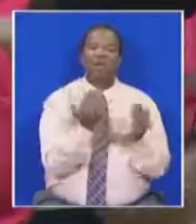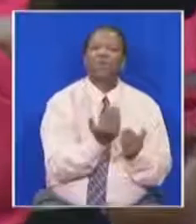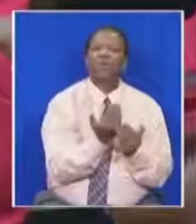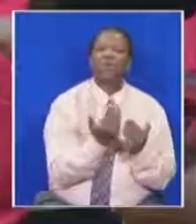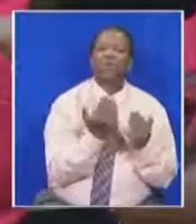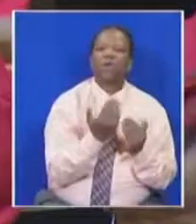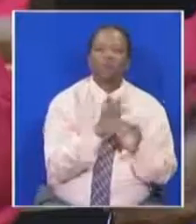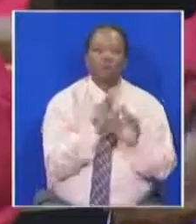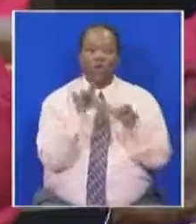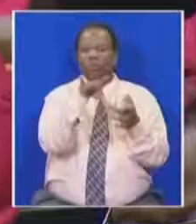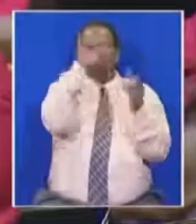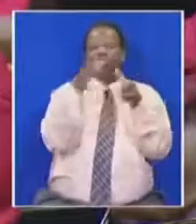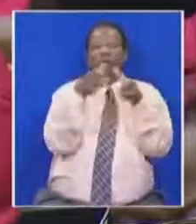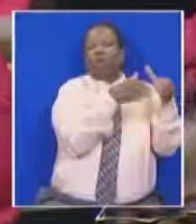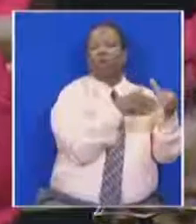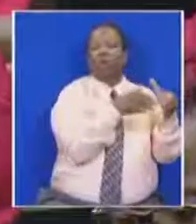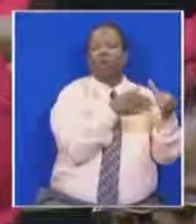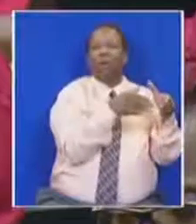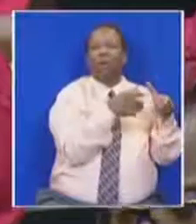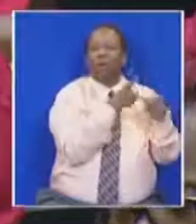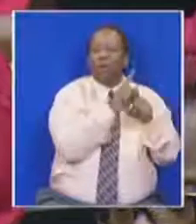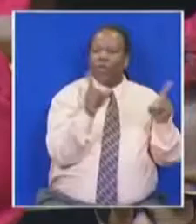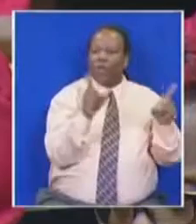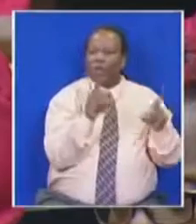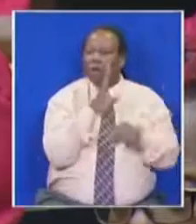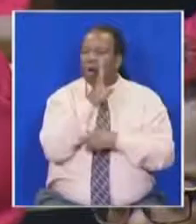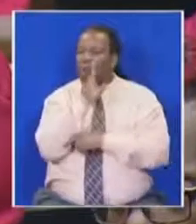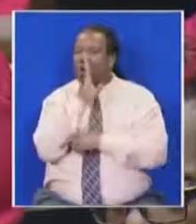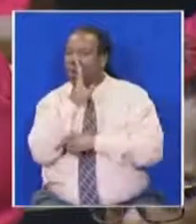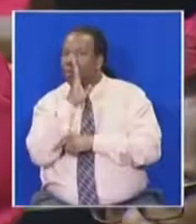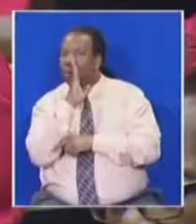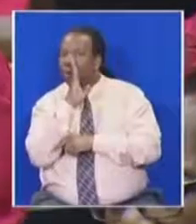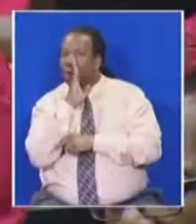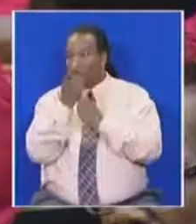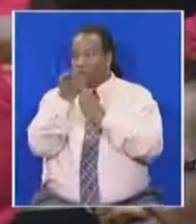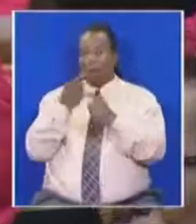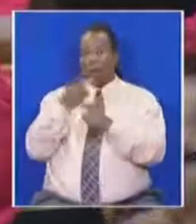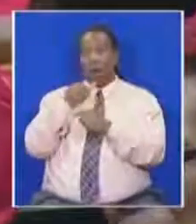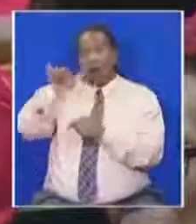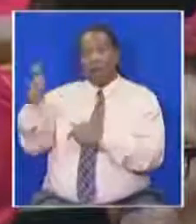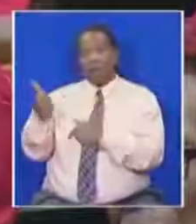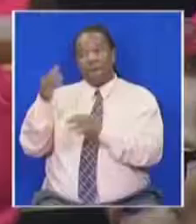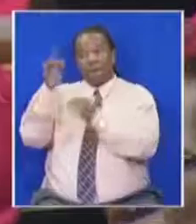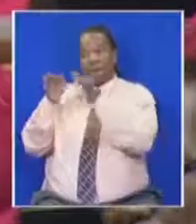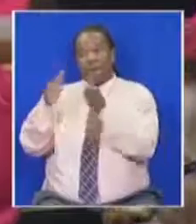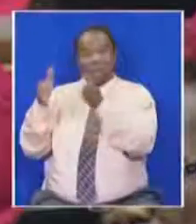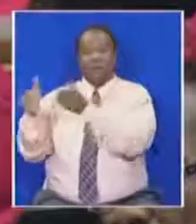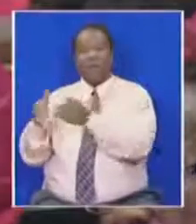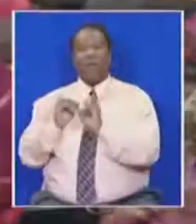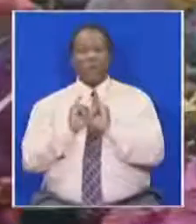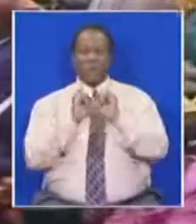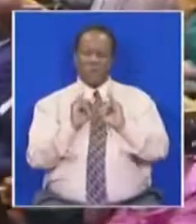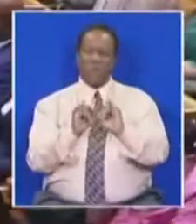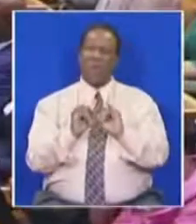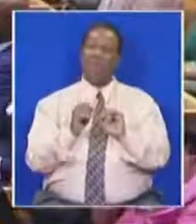So it shouldn't be a rumor because it came from an opposition. It is a serious issue raised